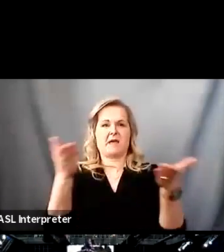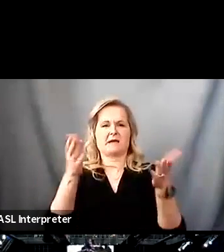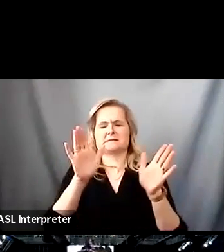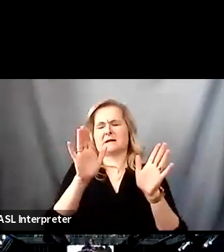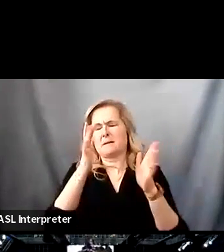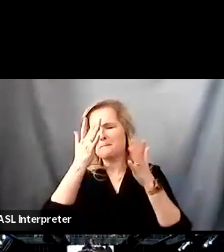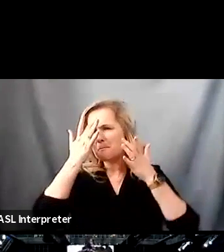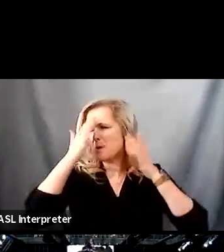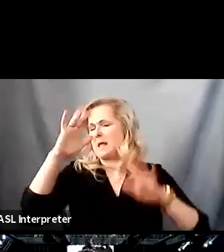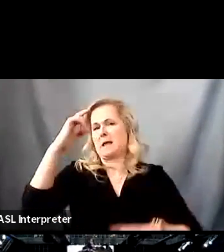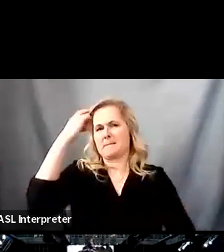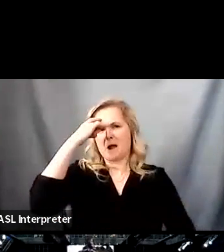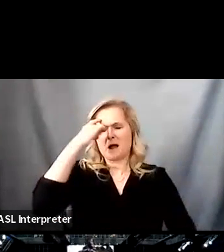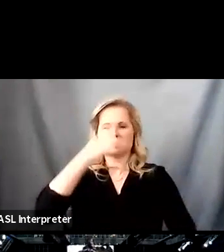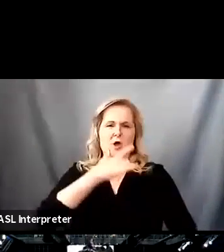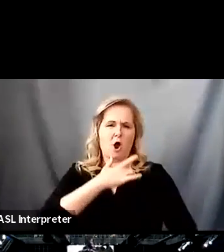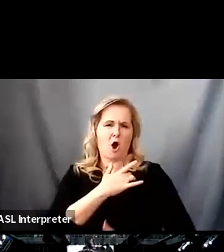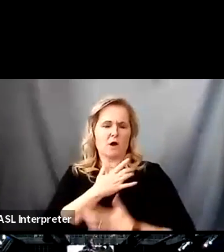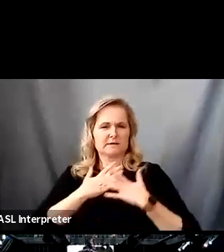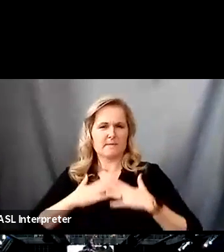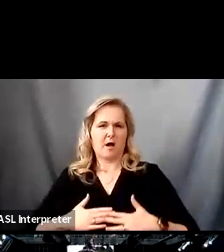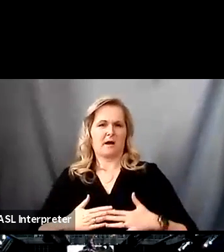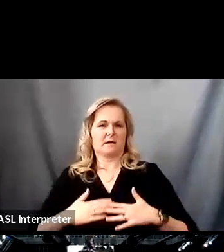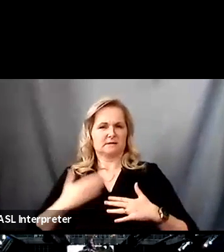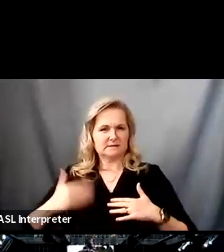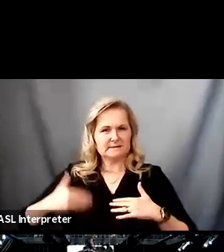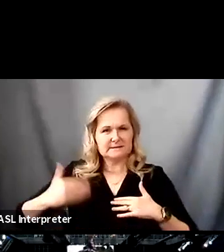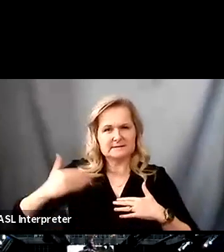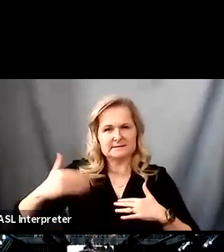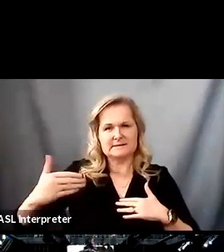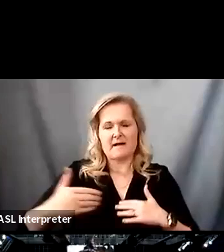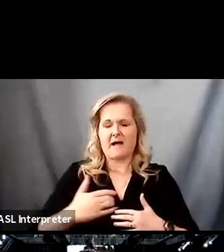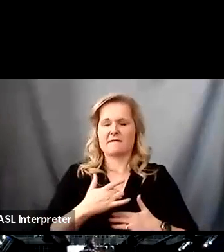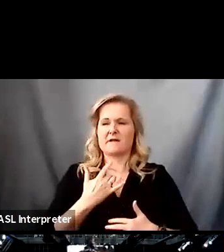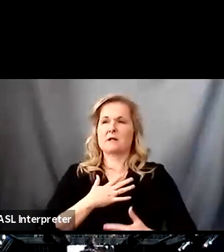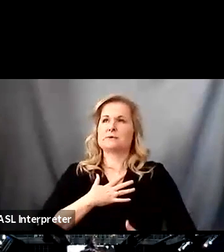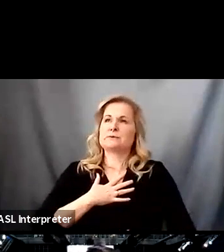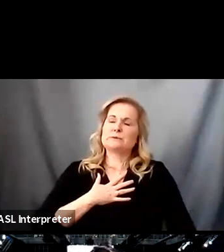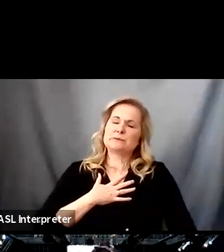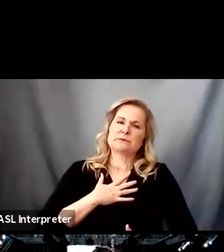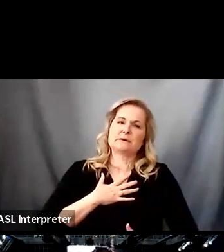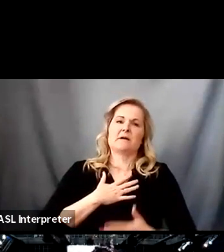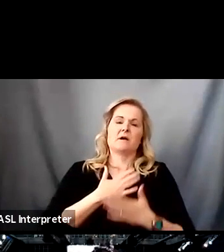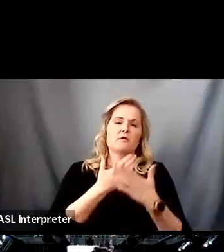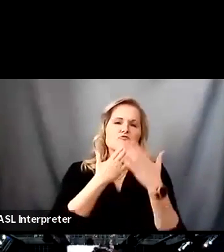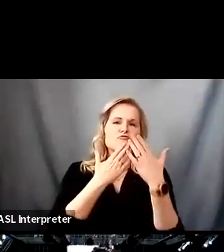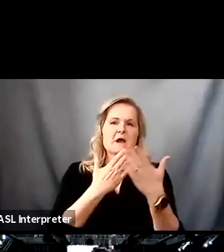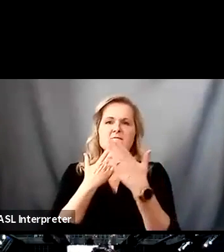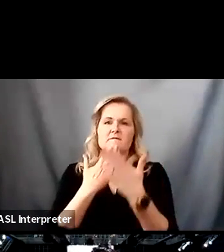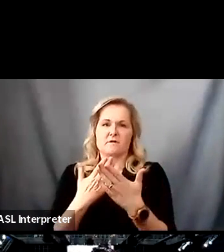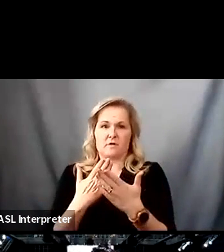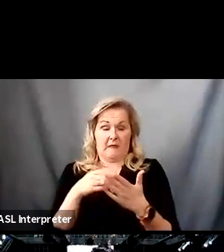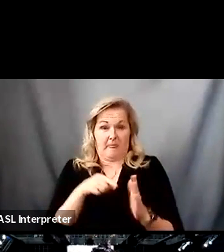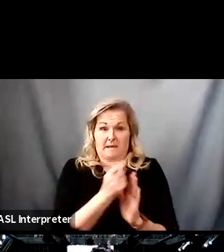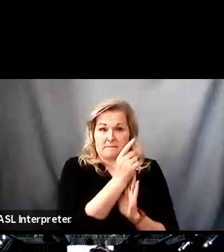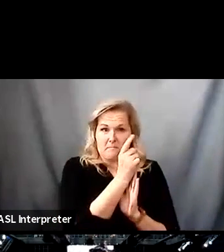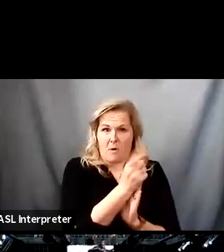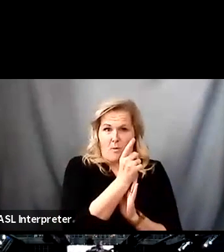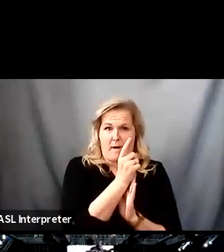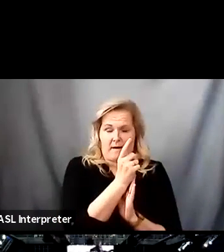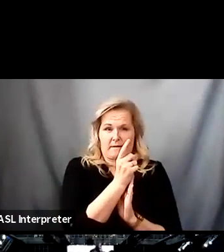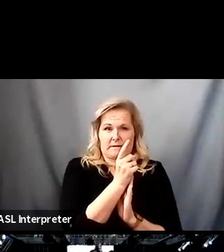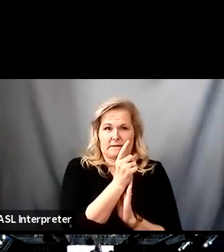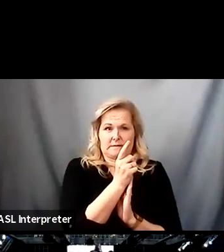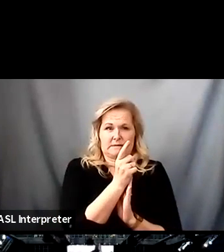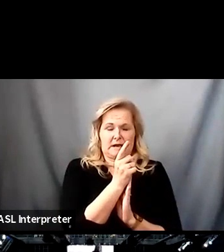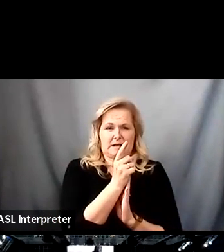on a regular basis. And I feel really grateful, though this moment is so